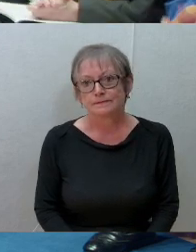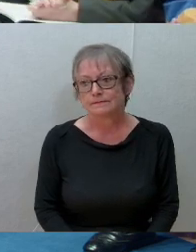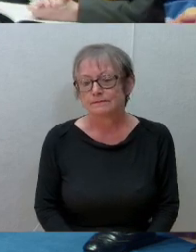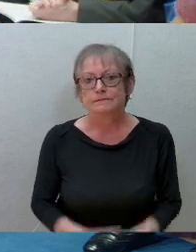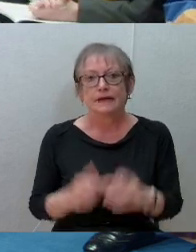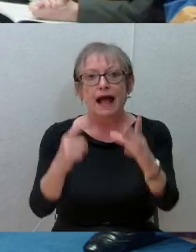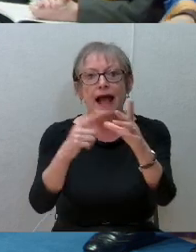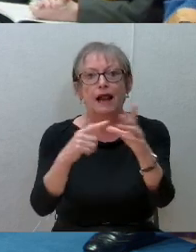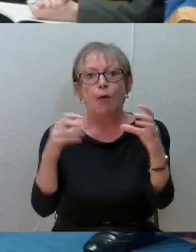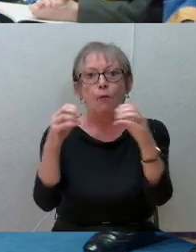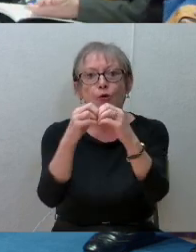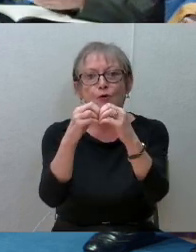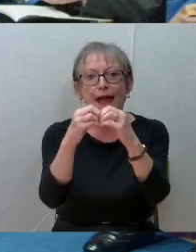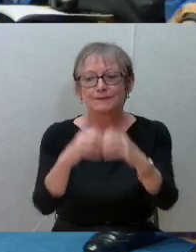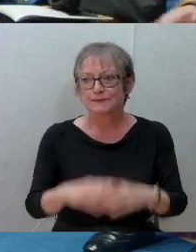Anna Barbary.